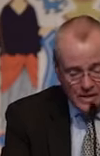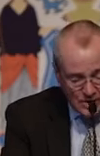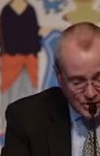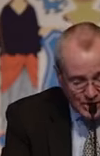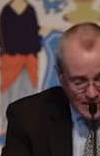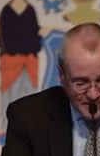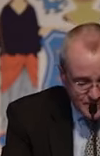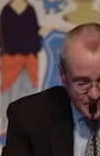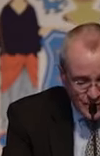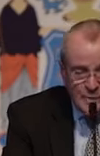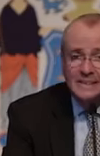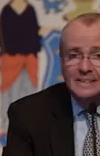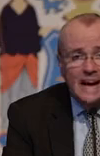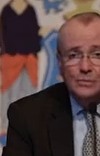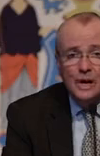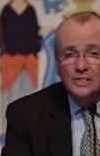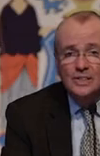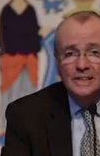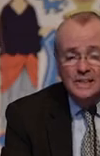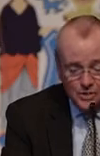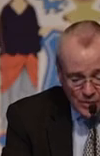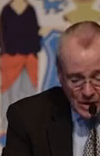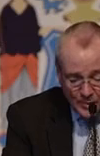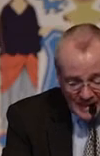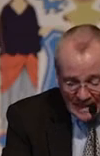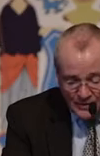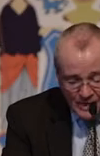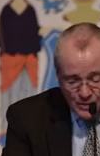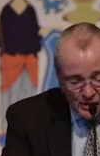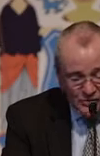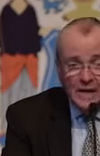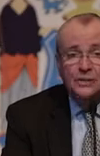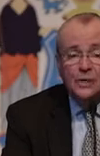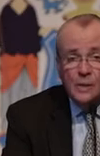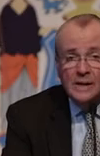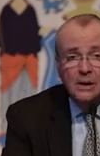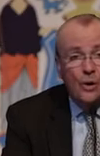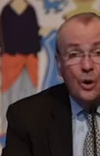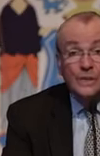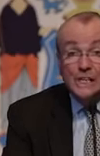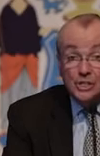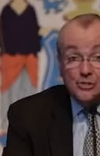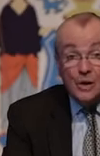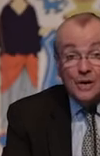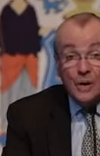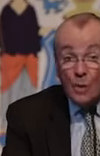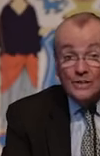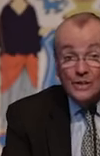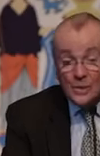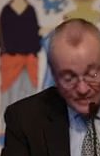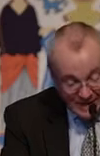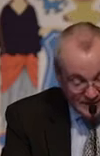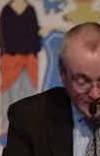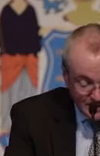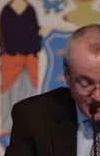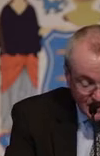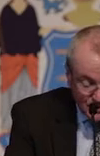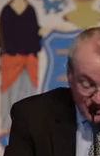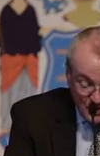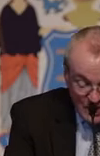while you're out shopping. We cannot rush to reopen anything and risk undoing all the extraordinary work that you have